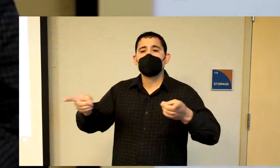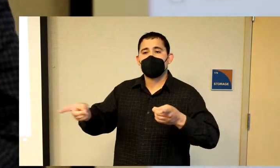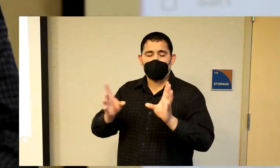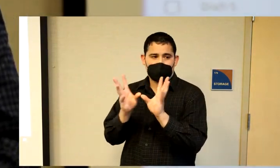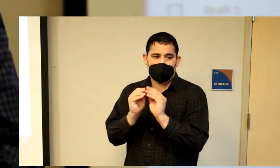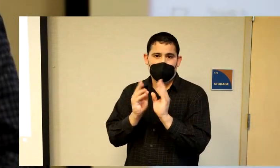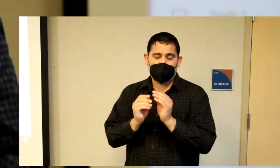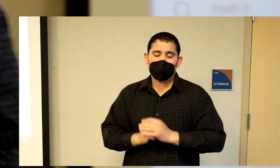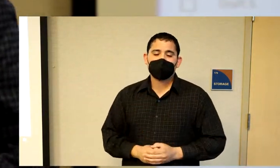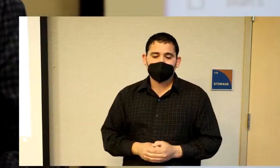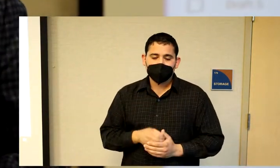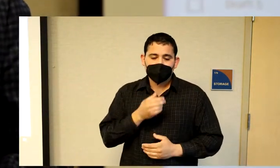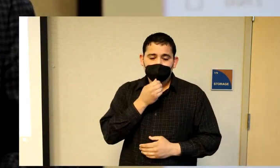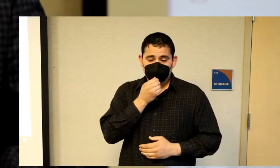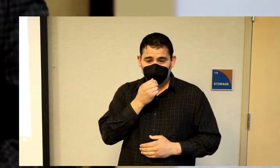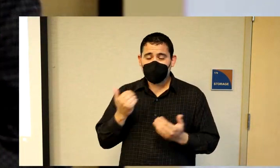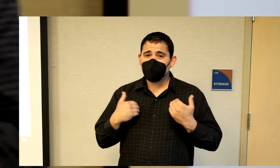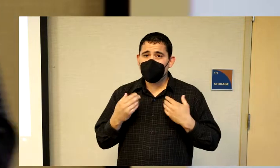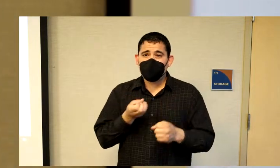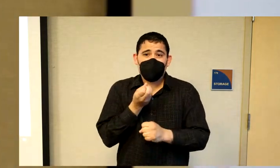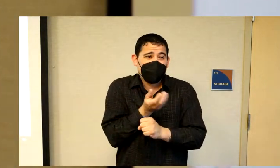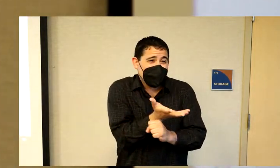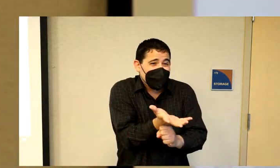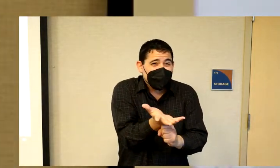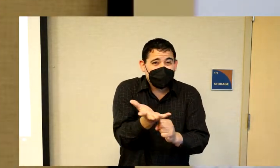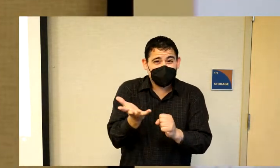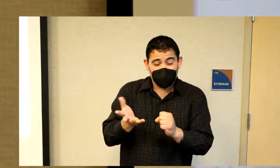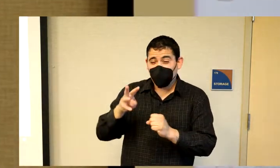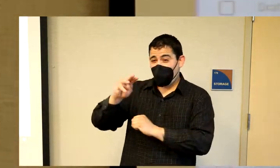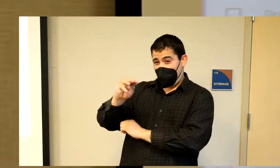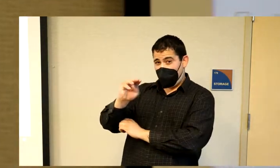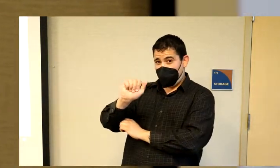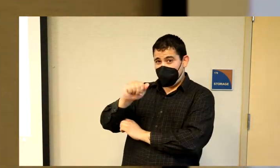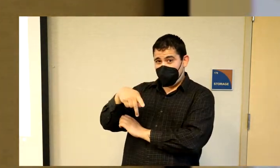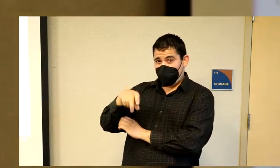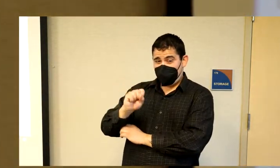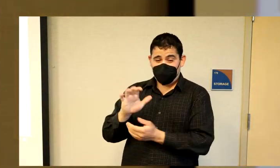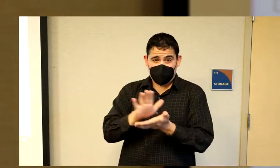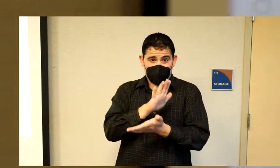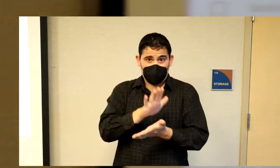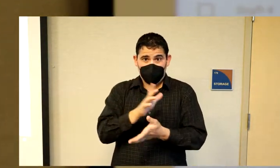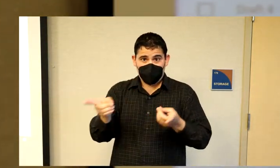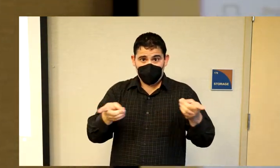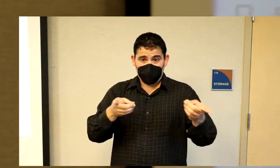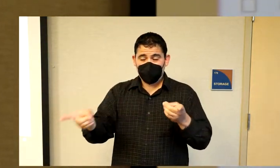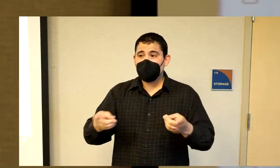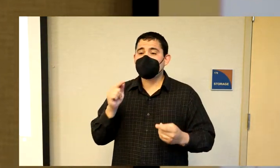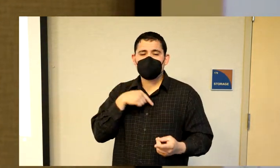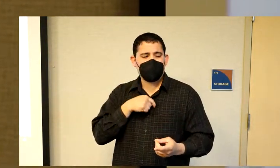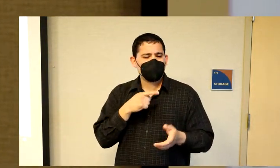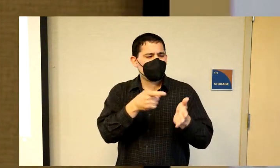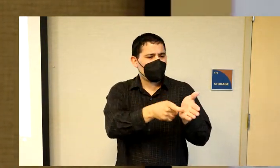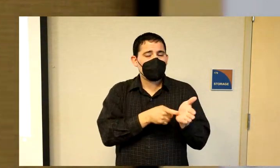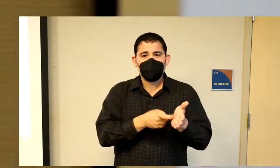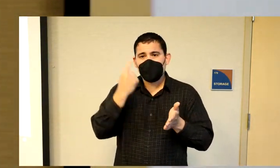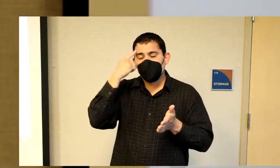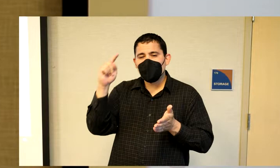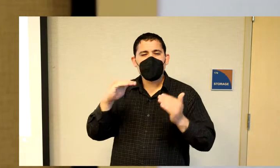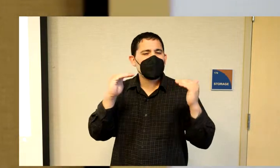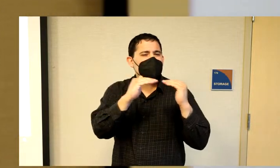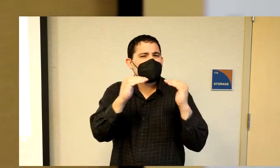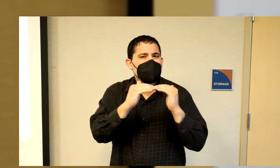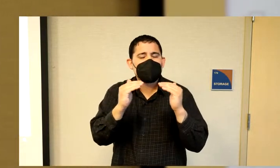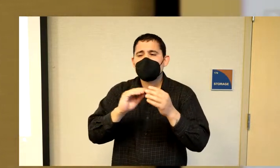do have several maps that meet the requirements of the, in terms of equal population distribution,